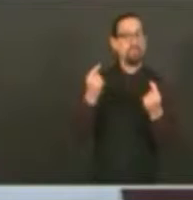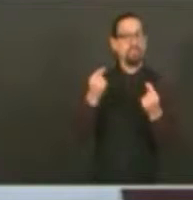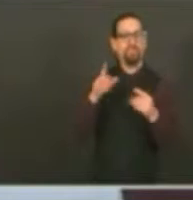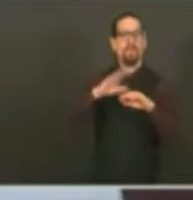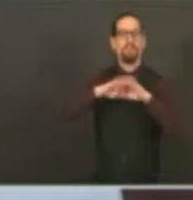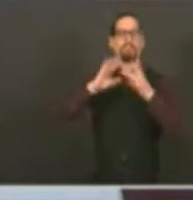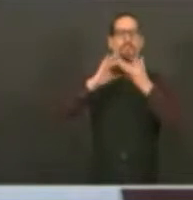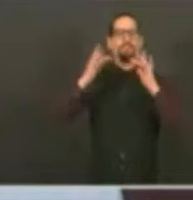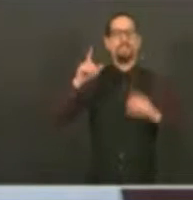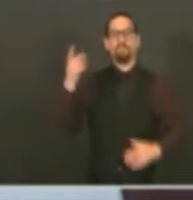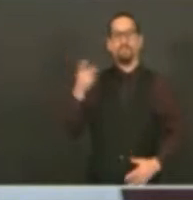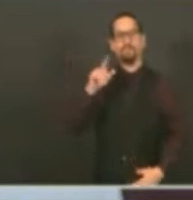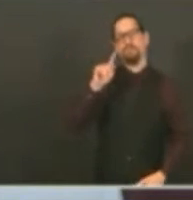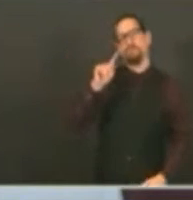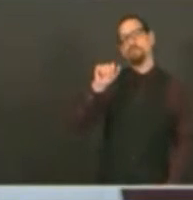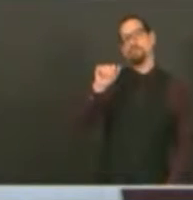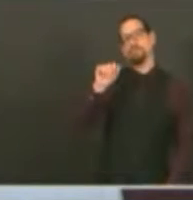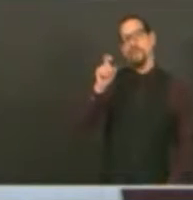tax.ri.gov,